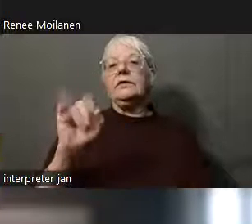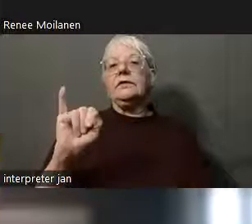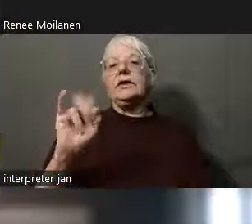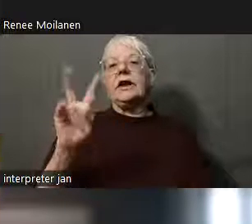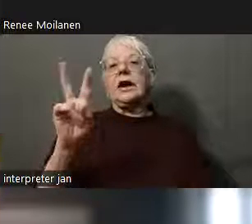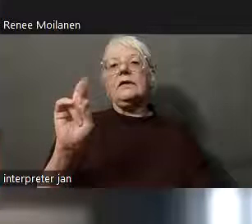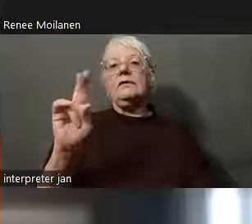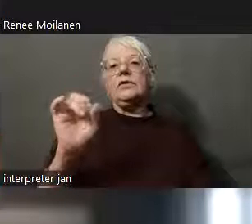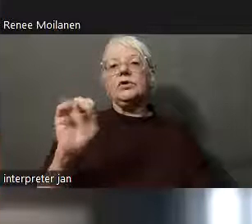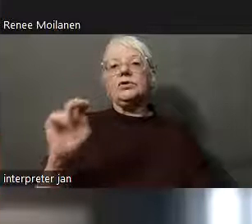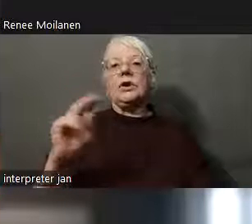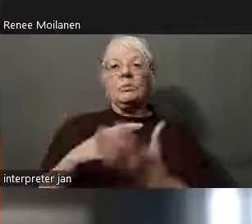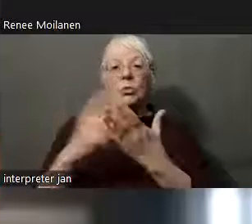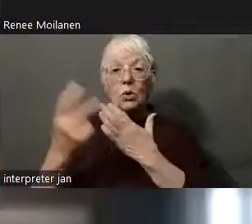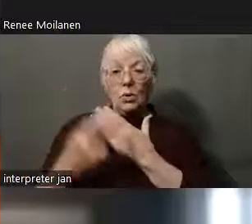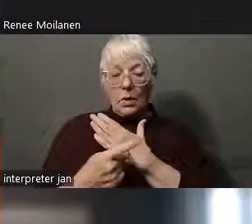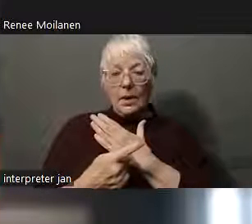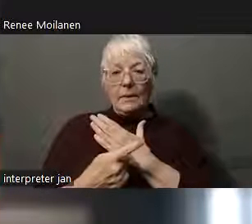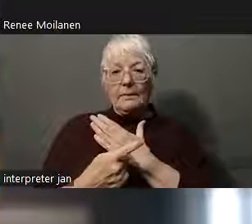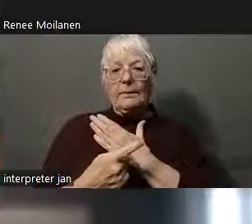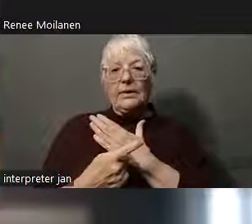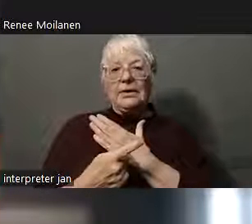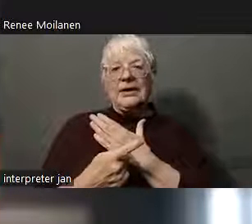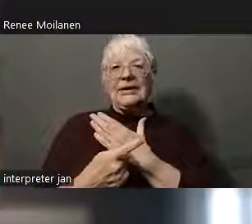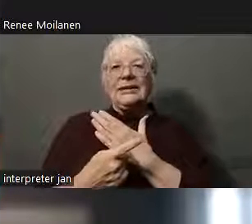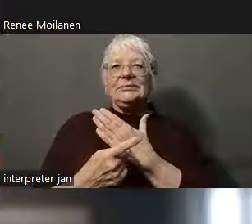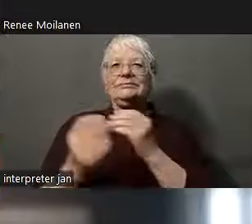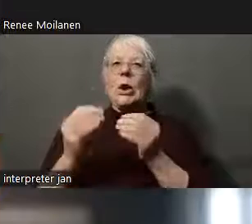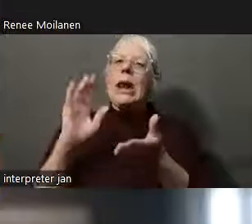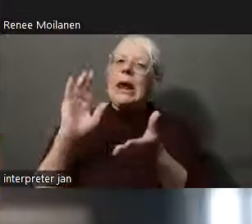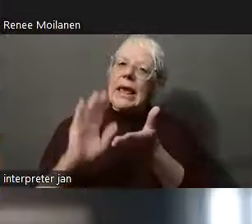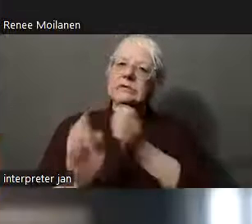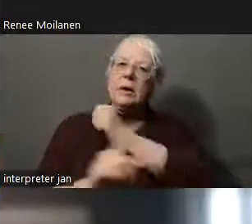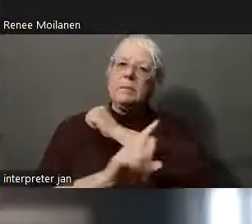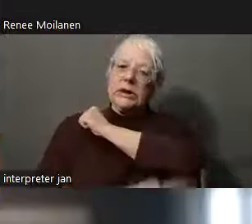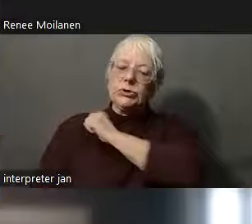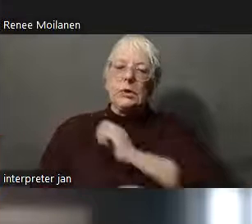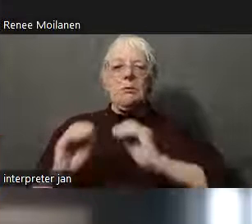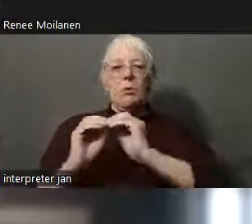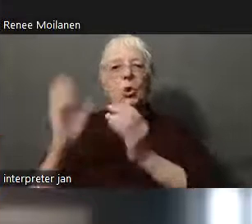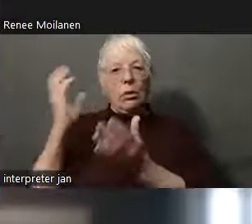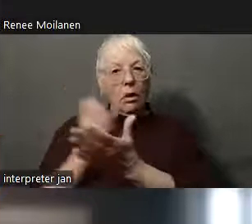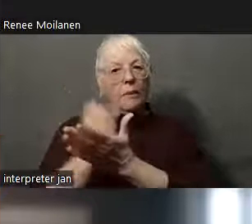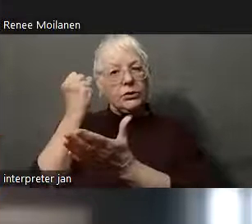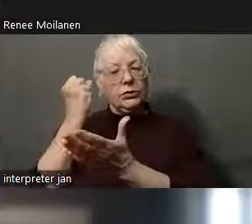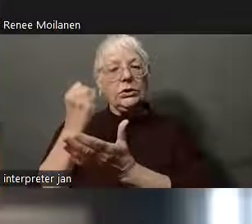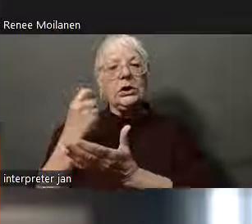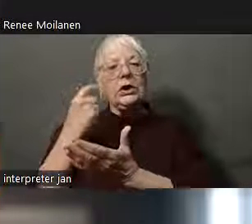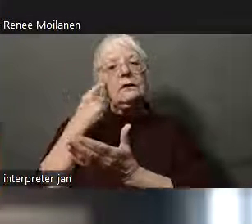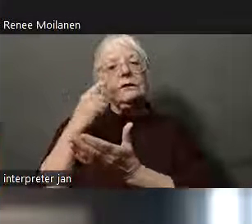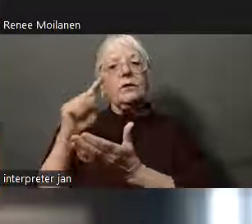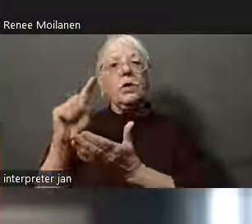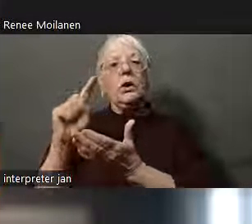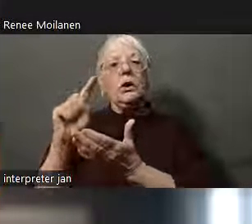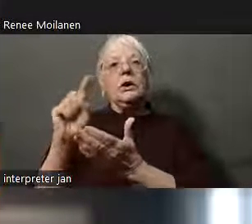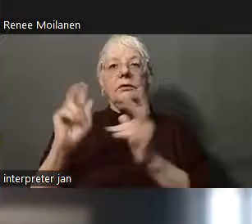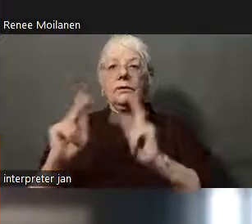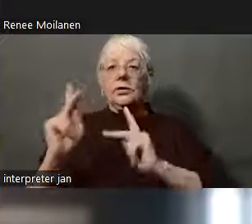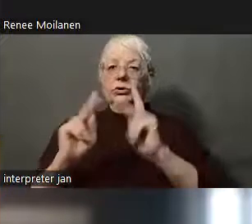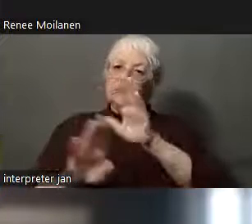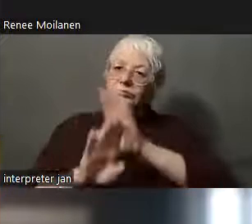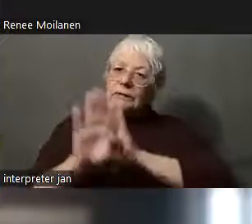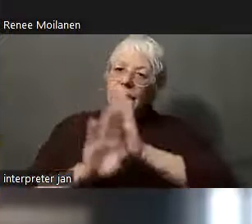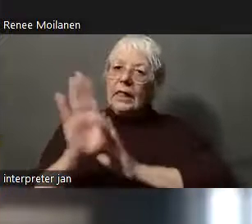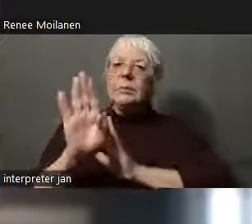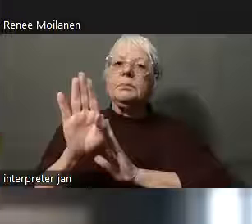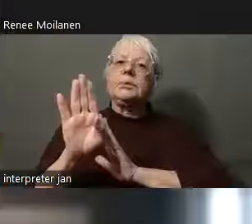to be maybe less of a punishment and more of an opportunity for folks to develop,